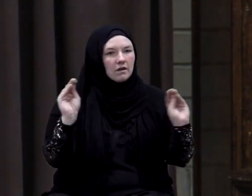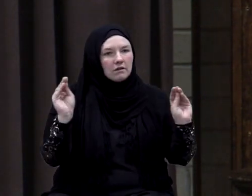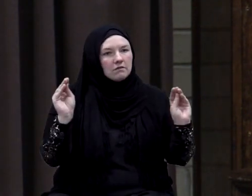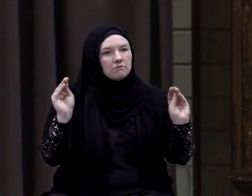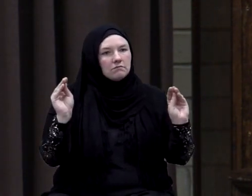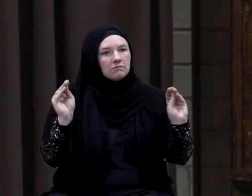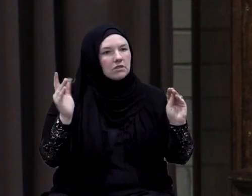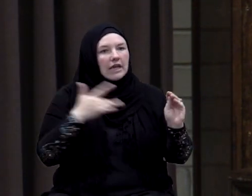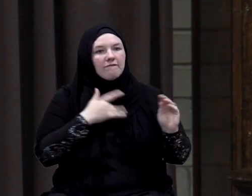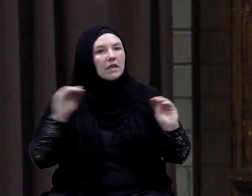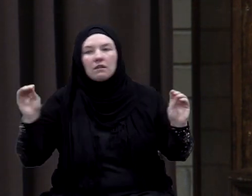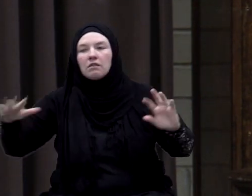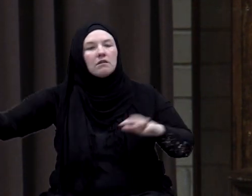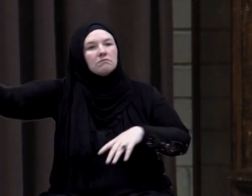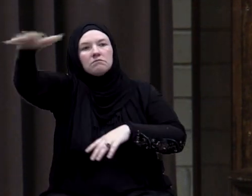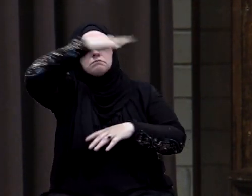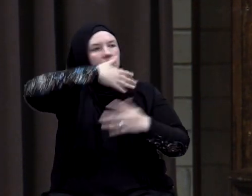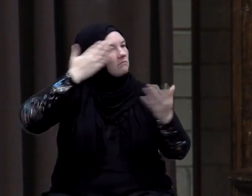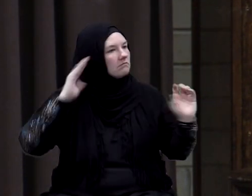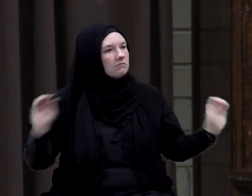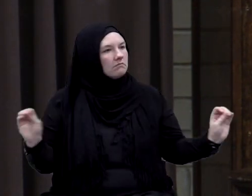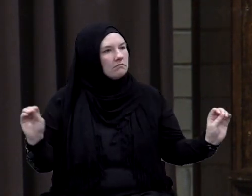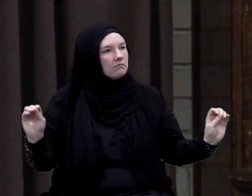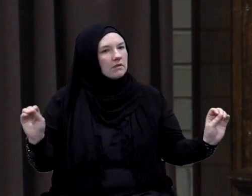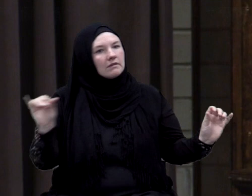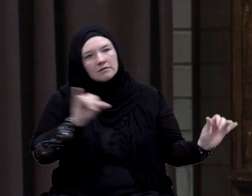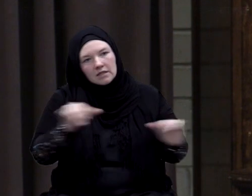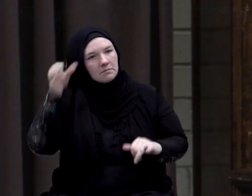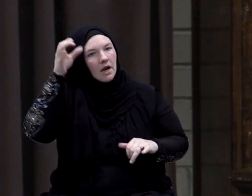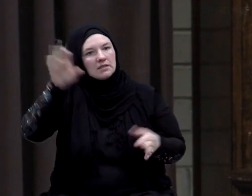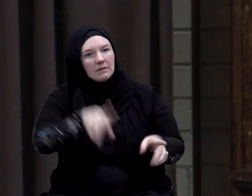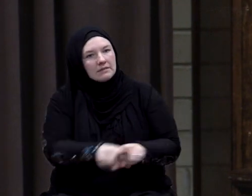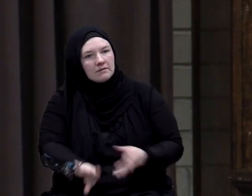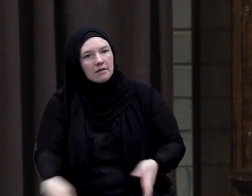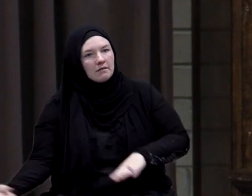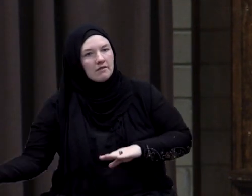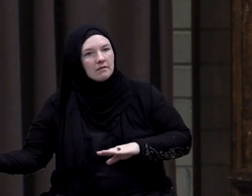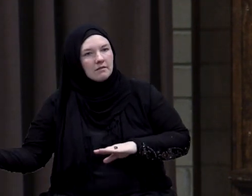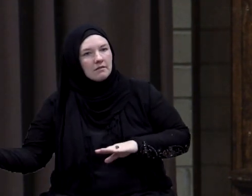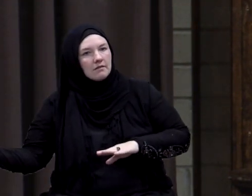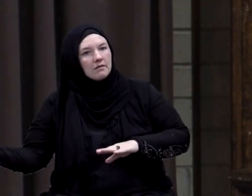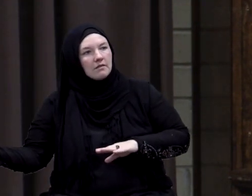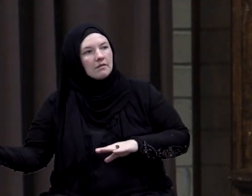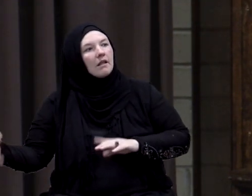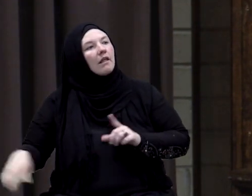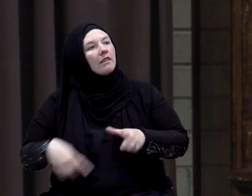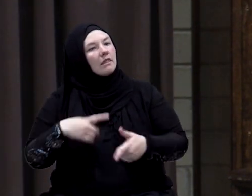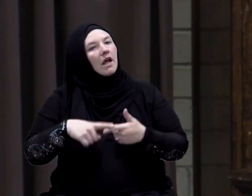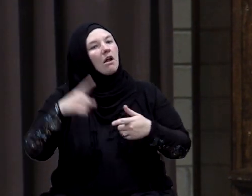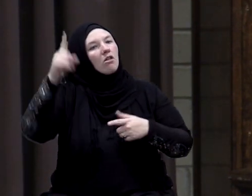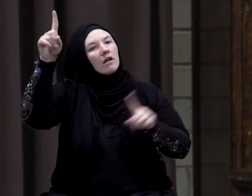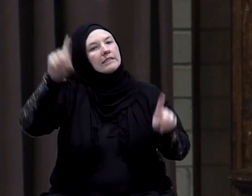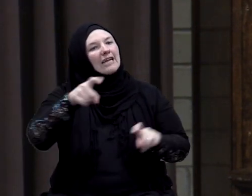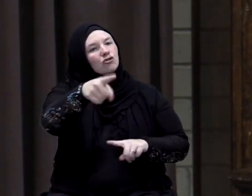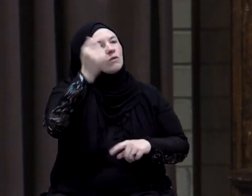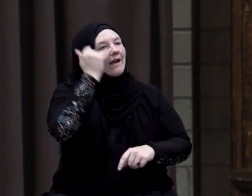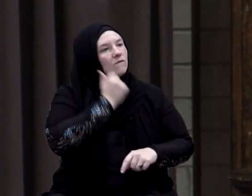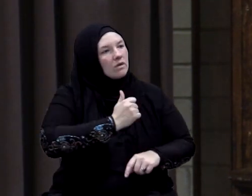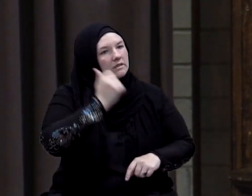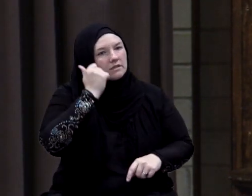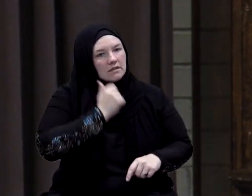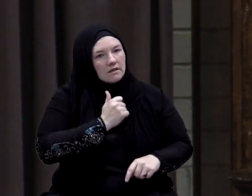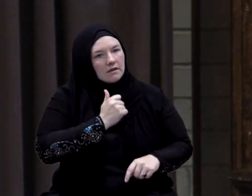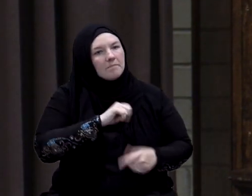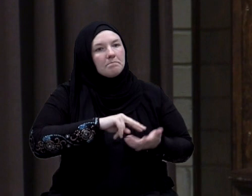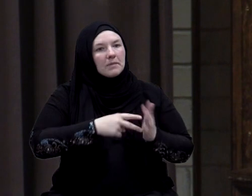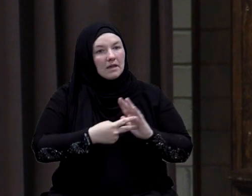us another chance. Here is your soul back into your body. Let us see what you do with your day. Let us see what you do